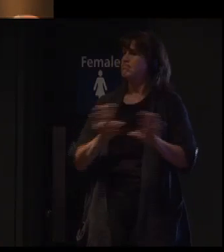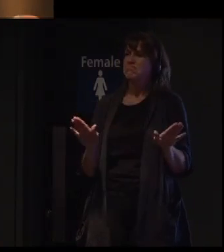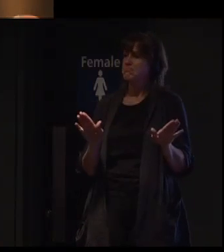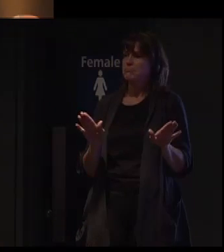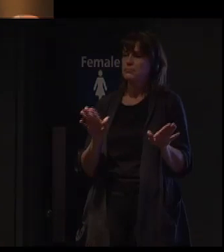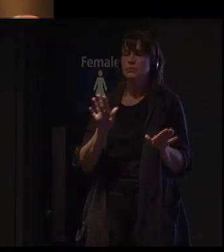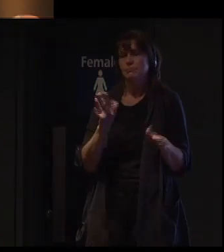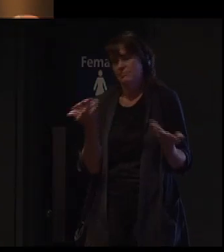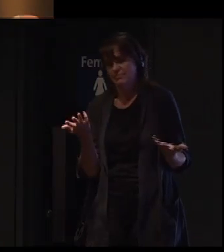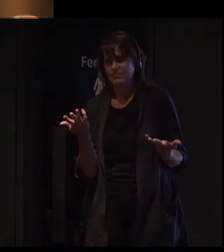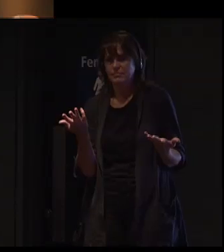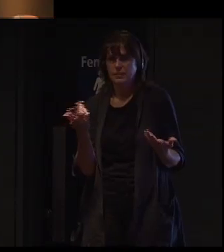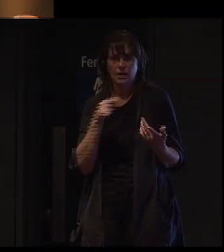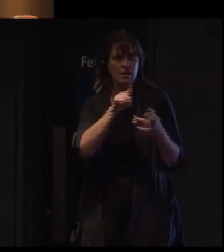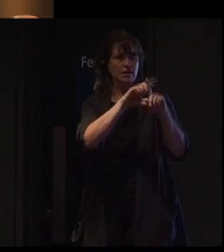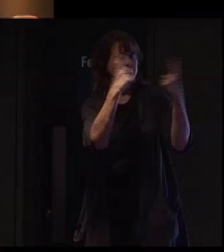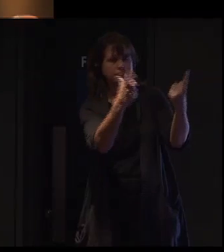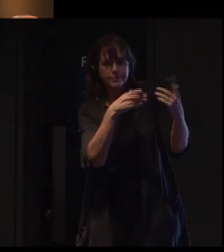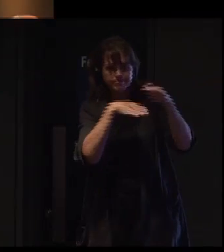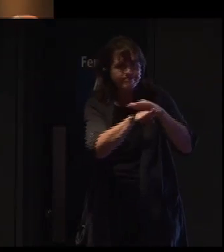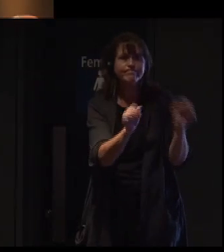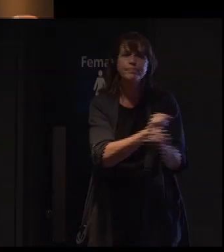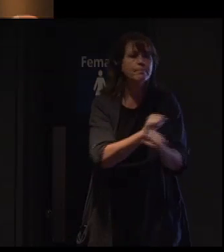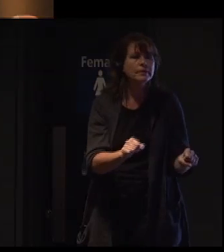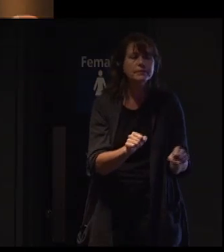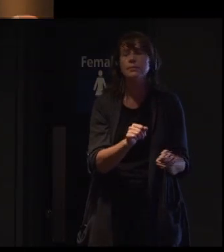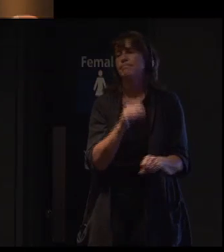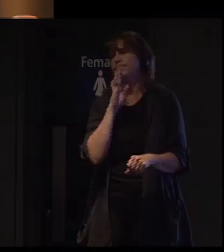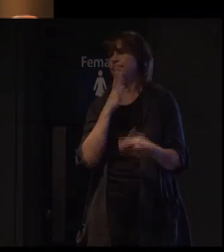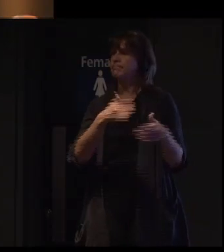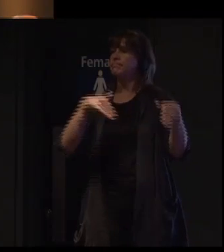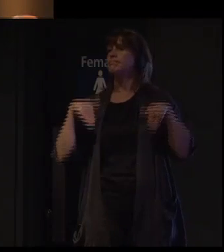is inaccessible venues, and that's really a pity. So there's also a big